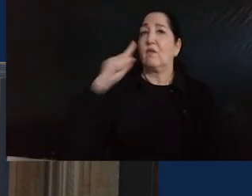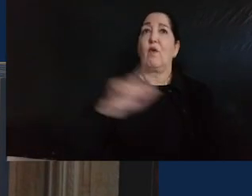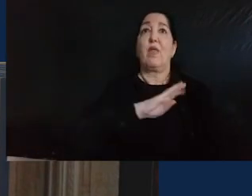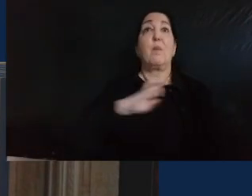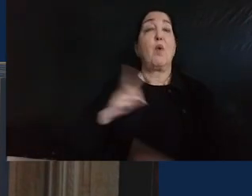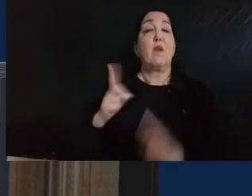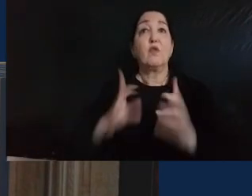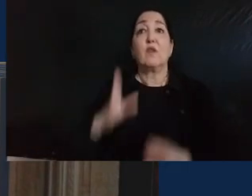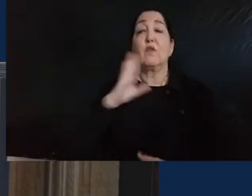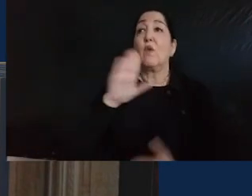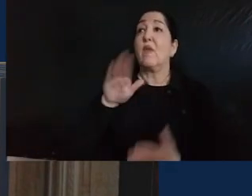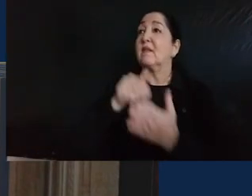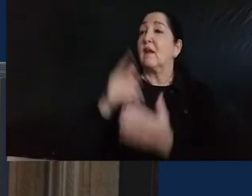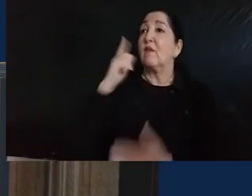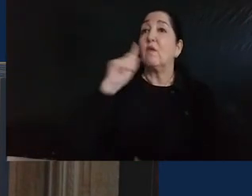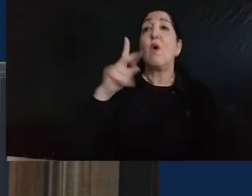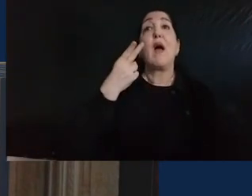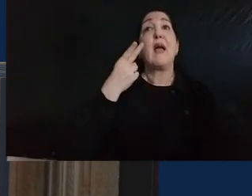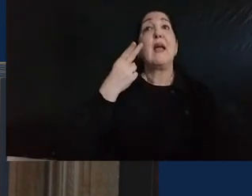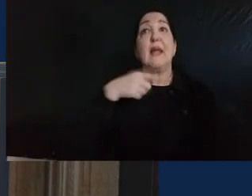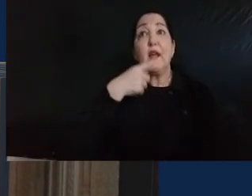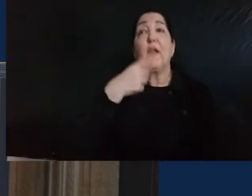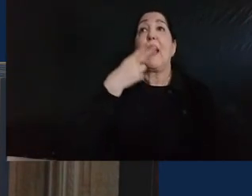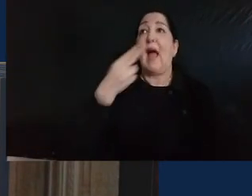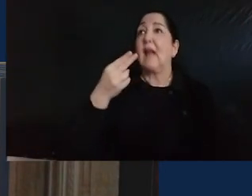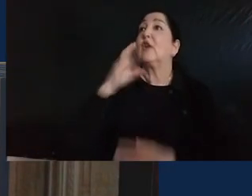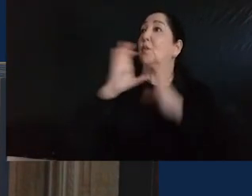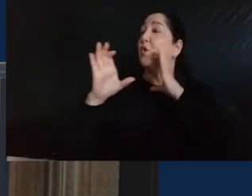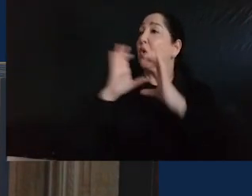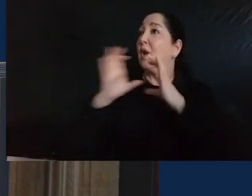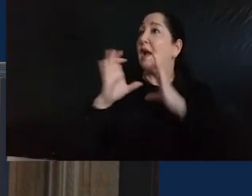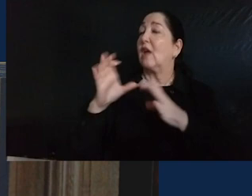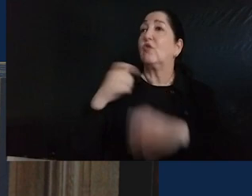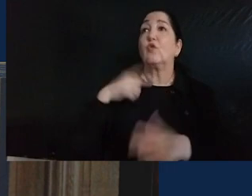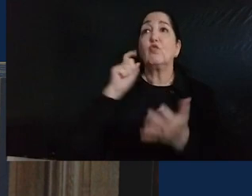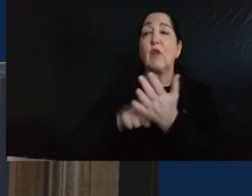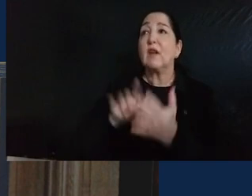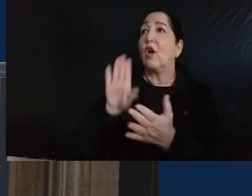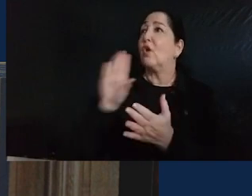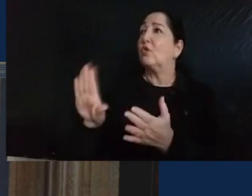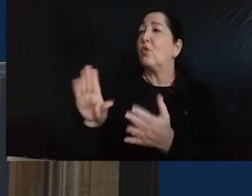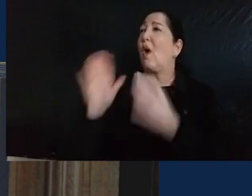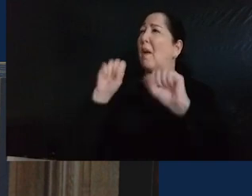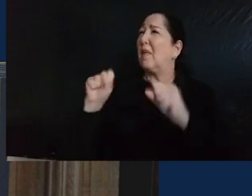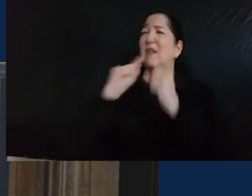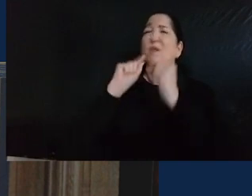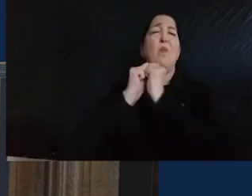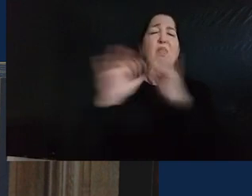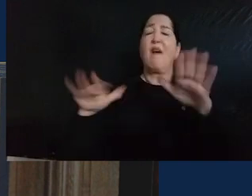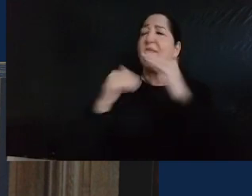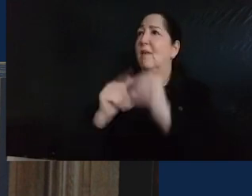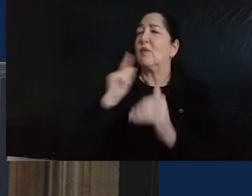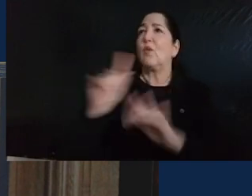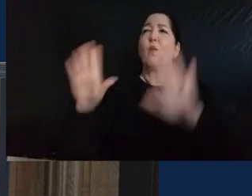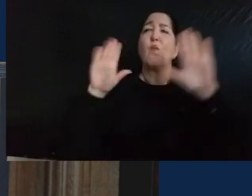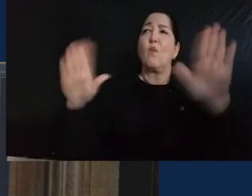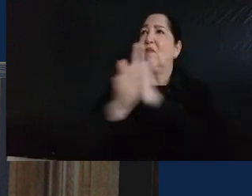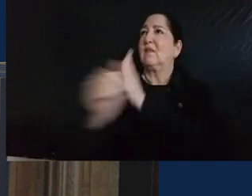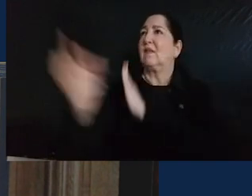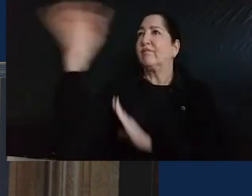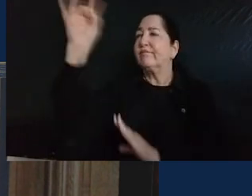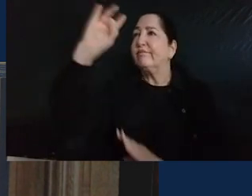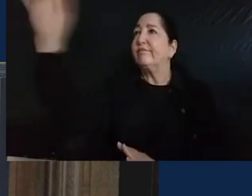Alex, on behalf of the Board of Directors of the Center for Hearing and Communication, and in recognition of your limitless abilities